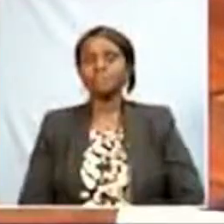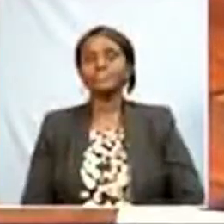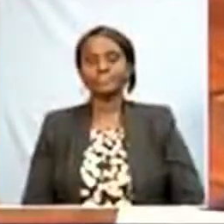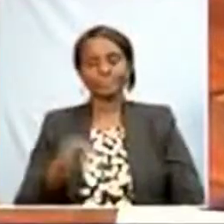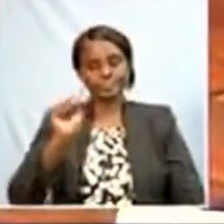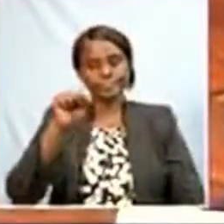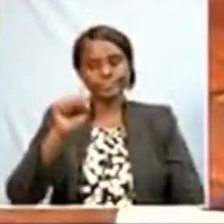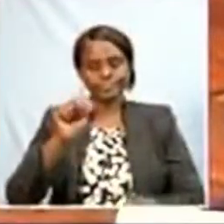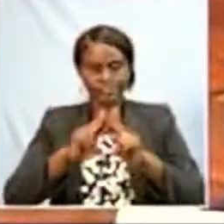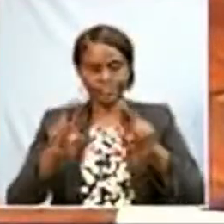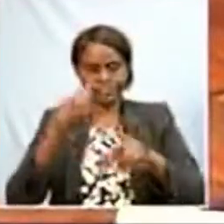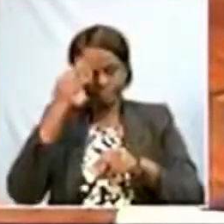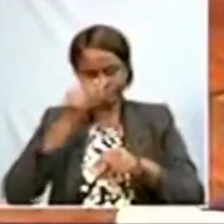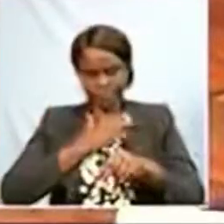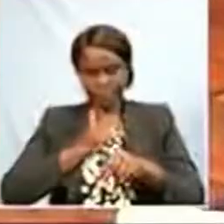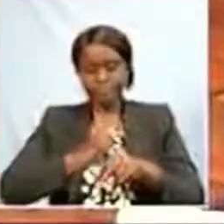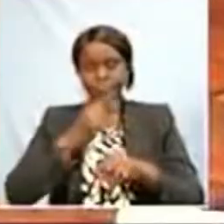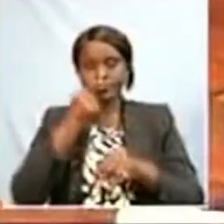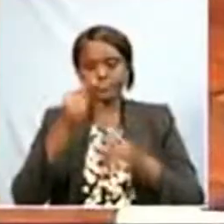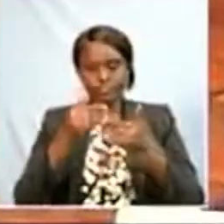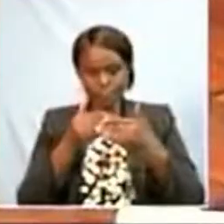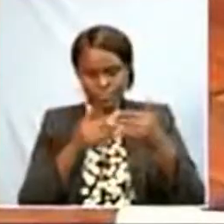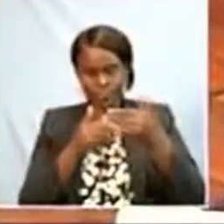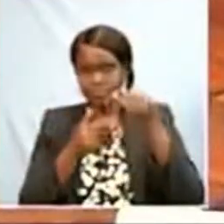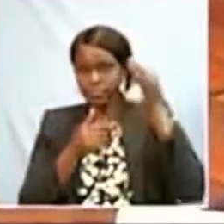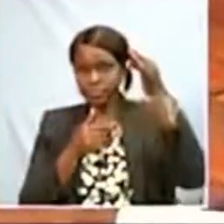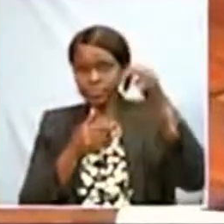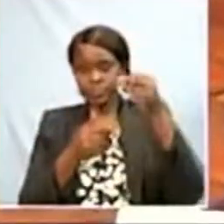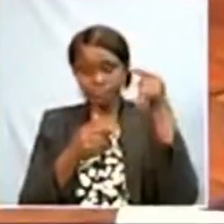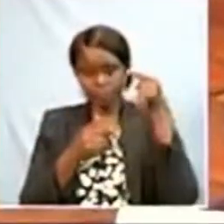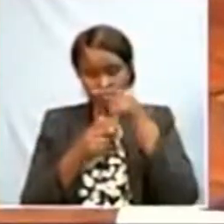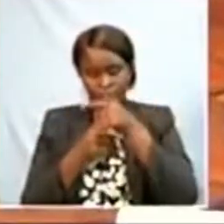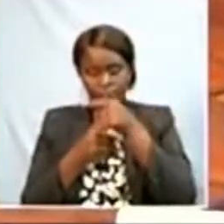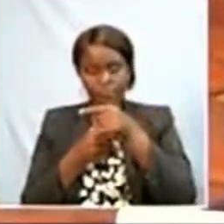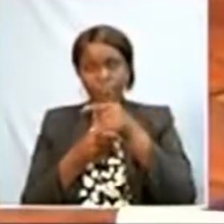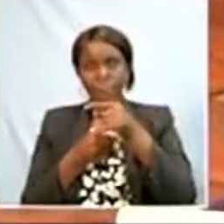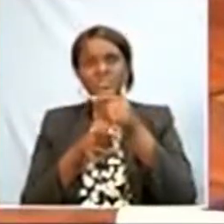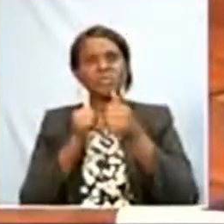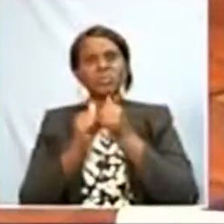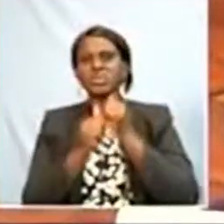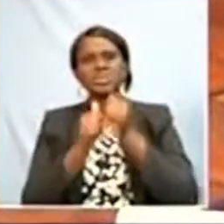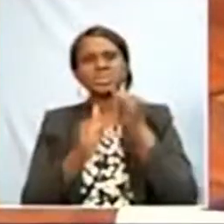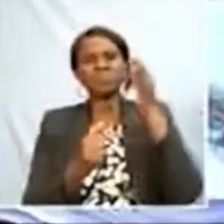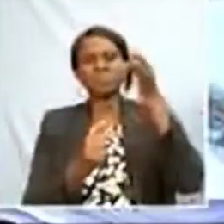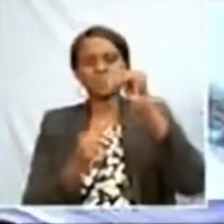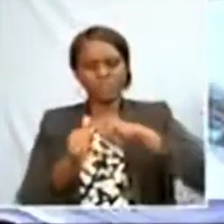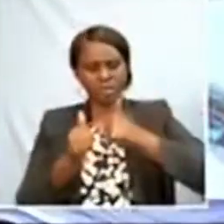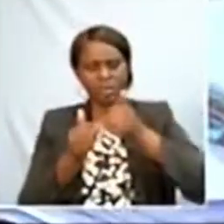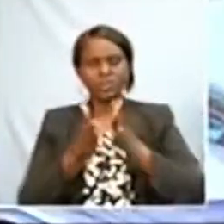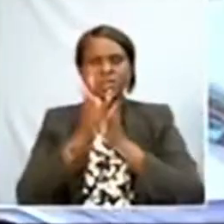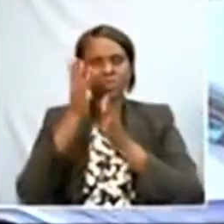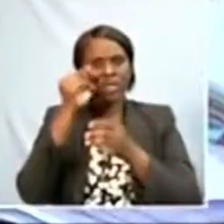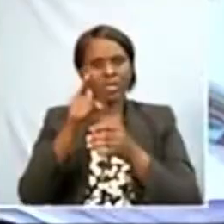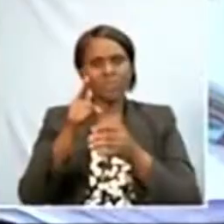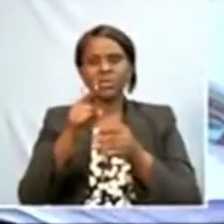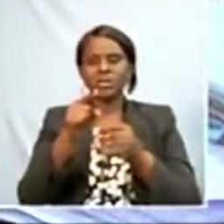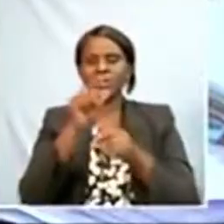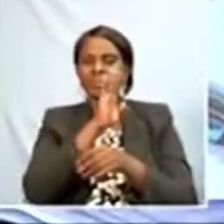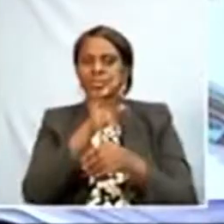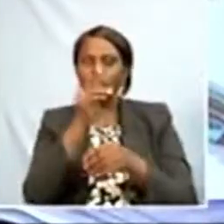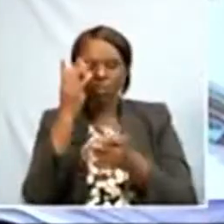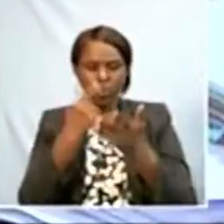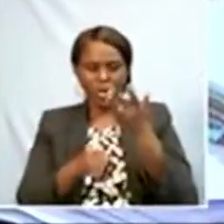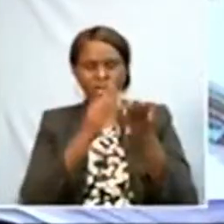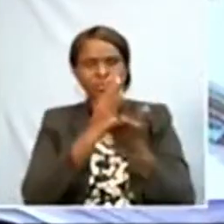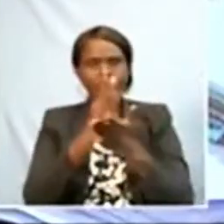Yes, Chair. That's why I'm saying that going forward, that has Which forward we are asking? Why were you doing? What will stop